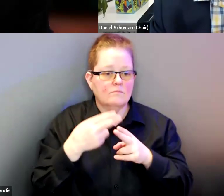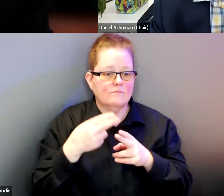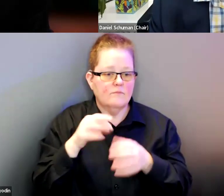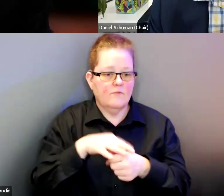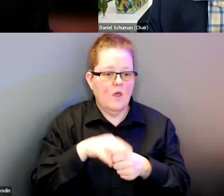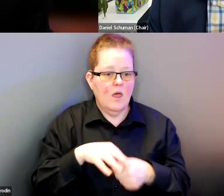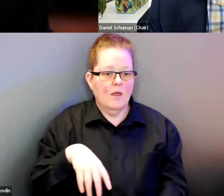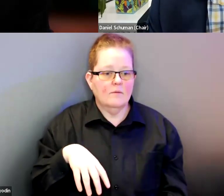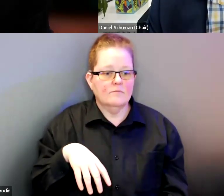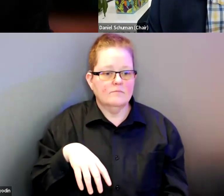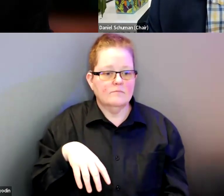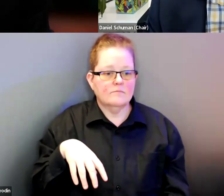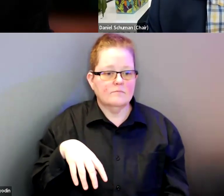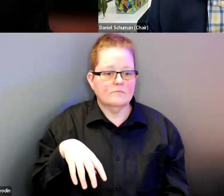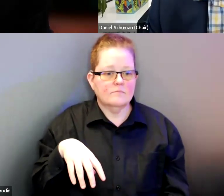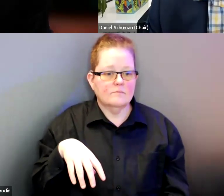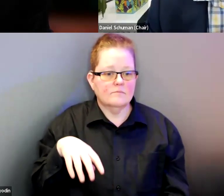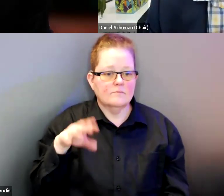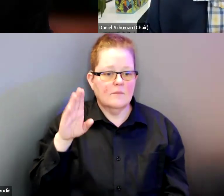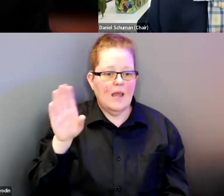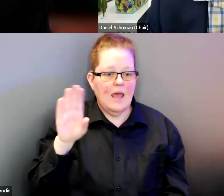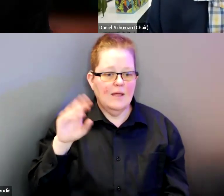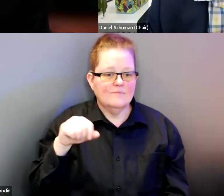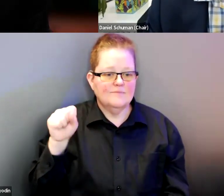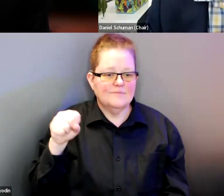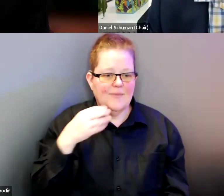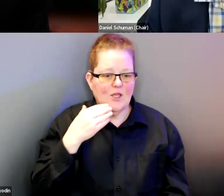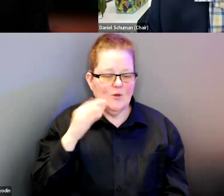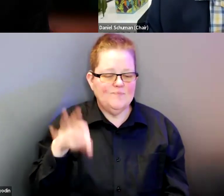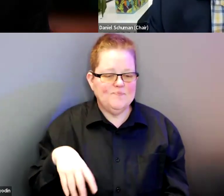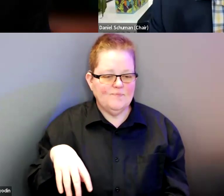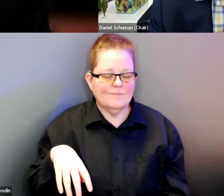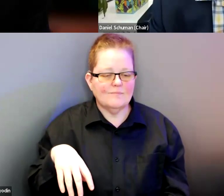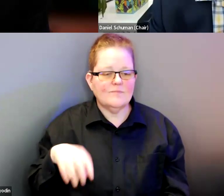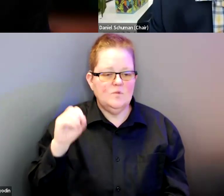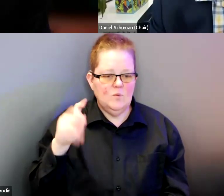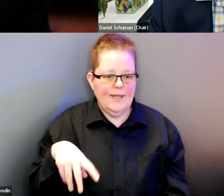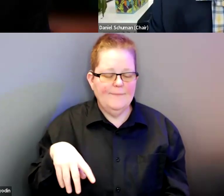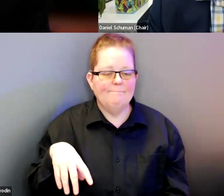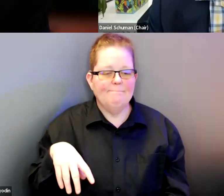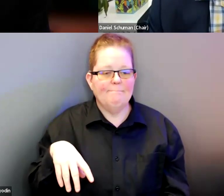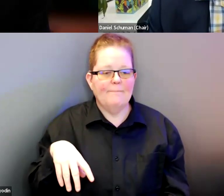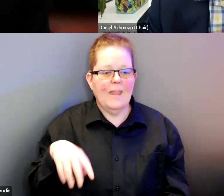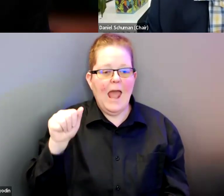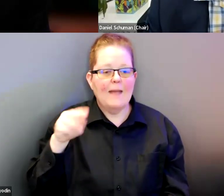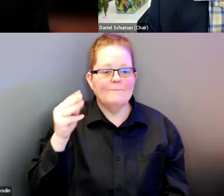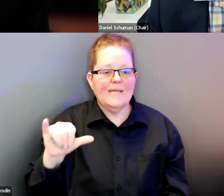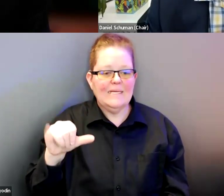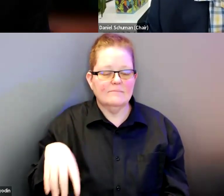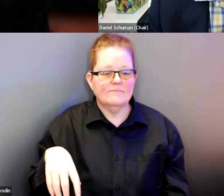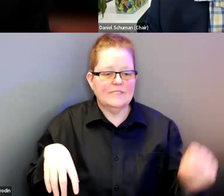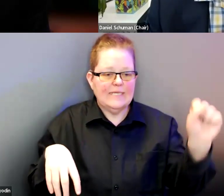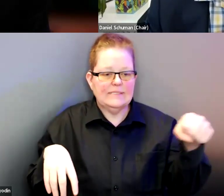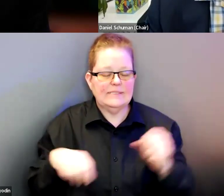Hey. Yeah. Thank you. I suppose. Yes. Okay. Amy? Yes.